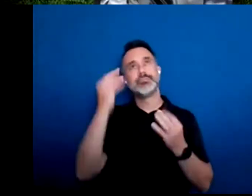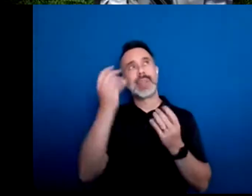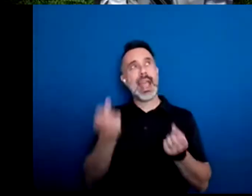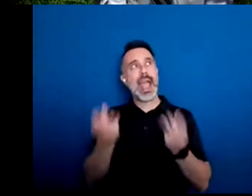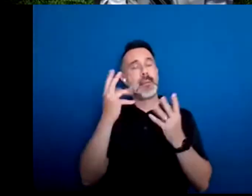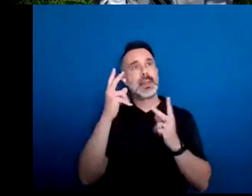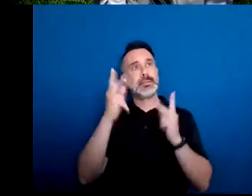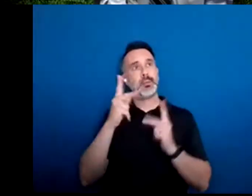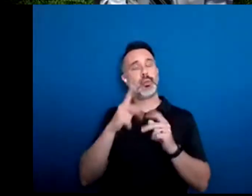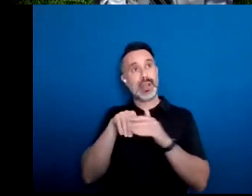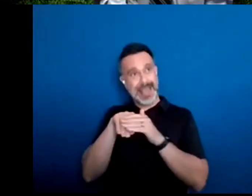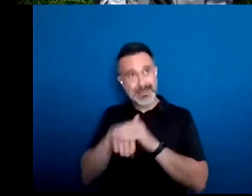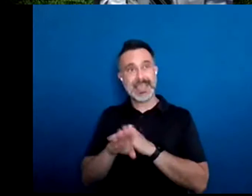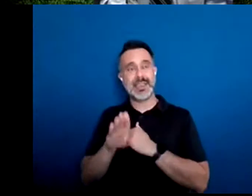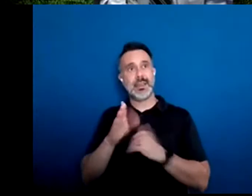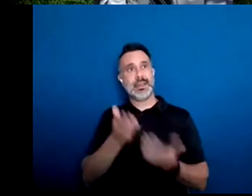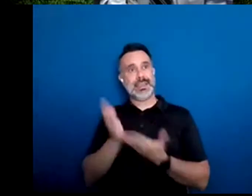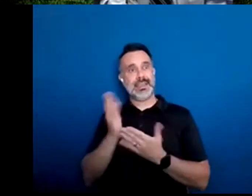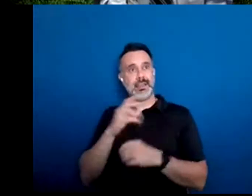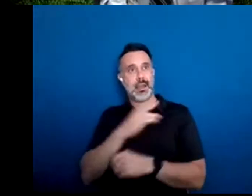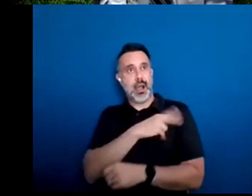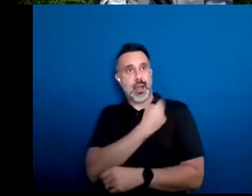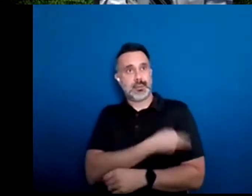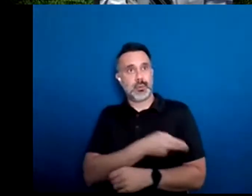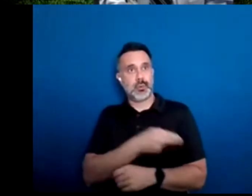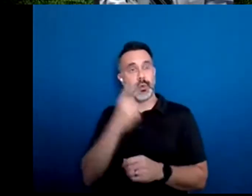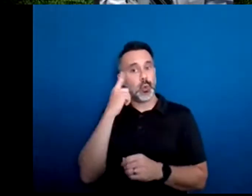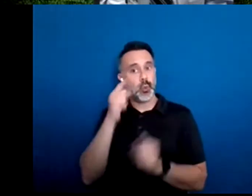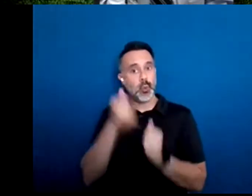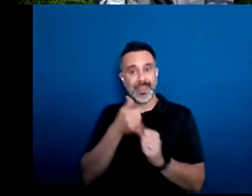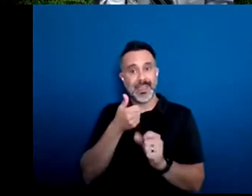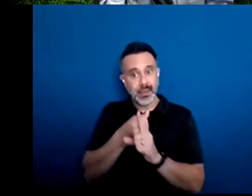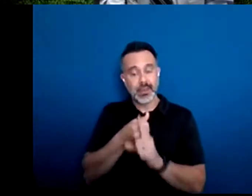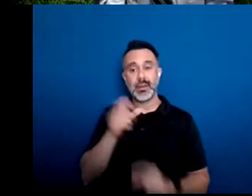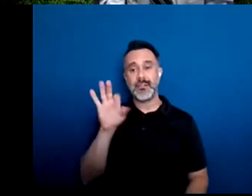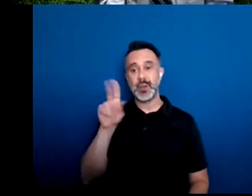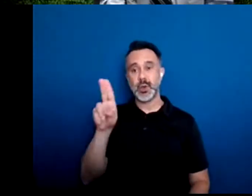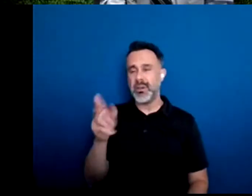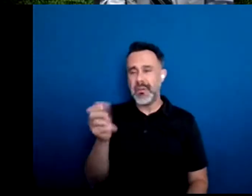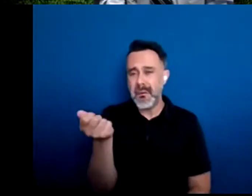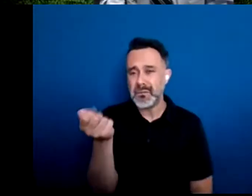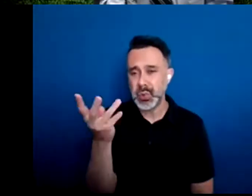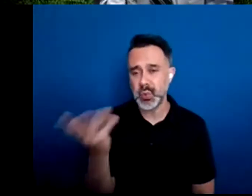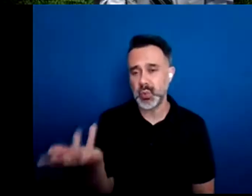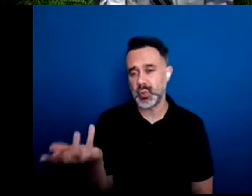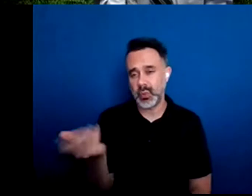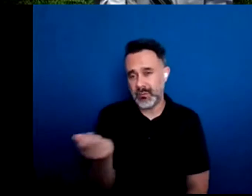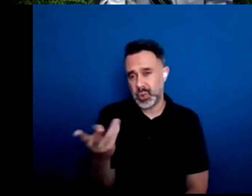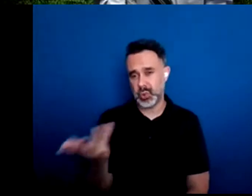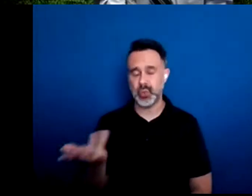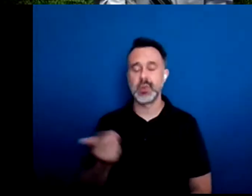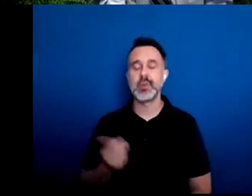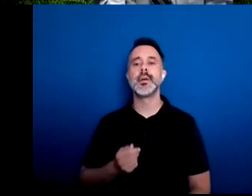influenza. It's got to be one hand's worth that you can count it on. And so I